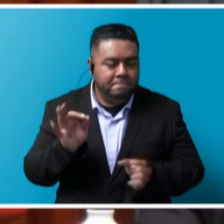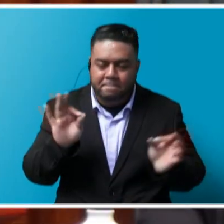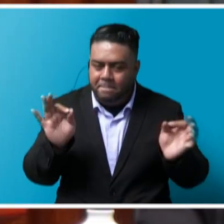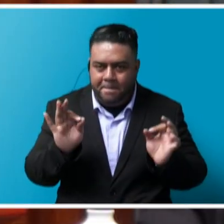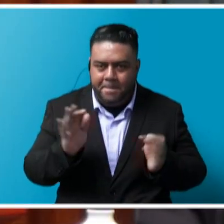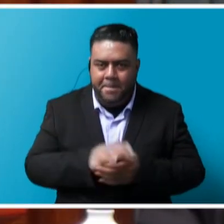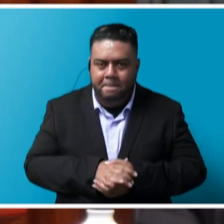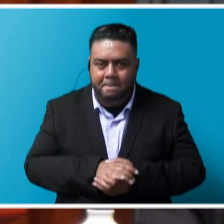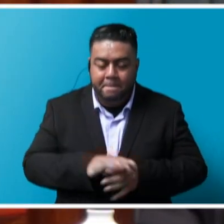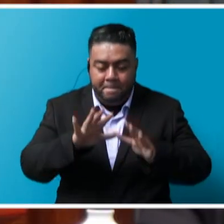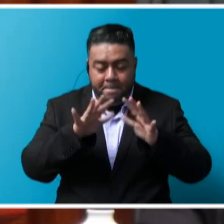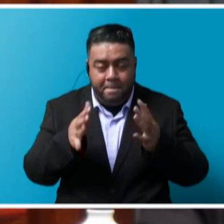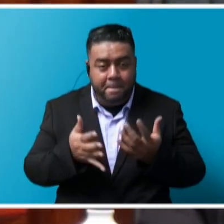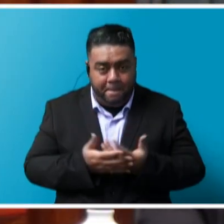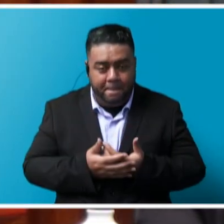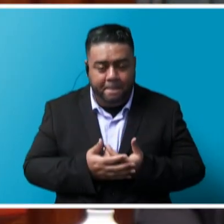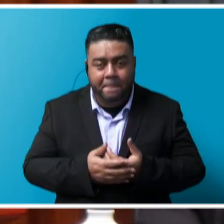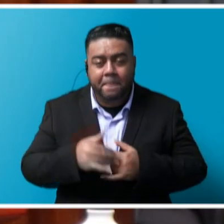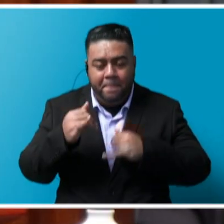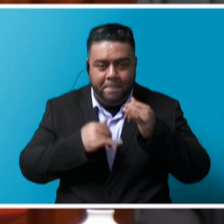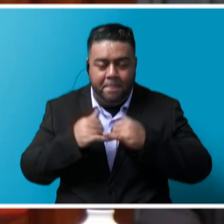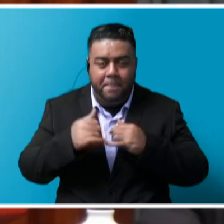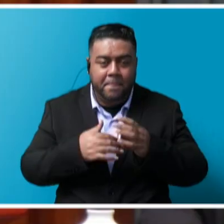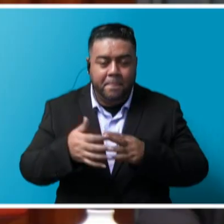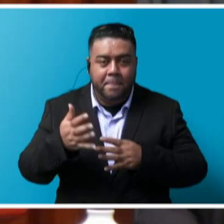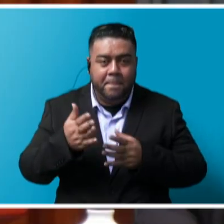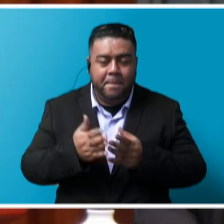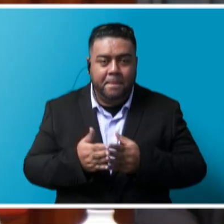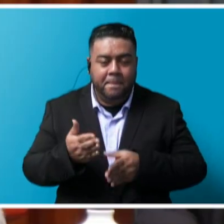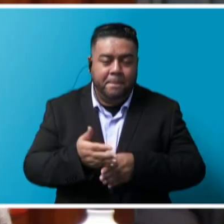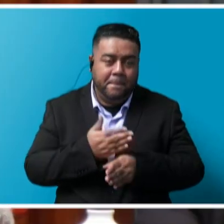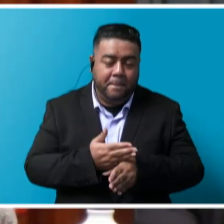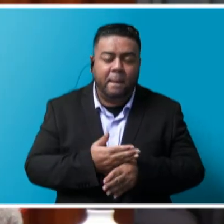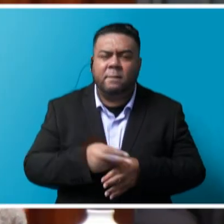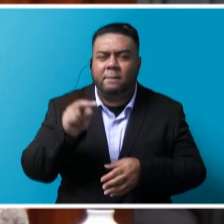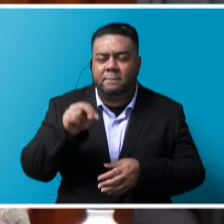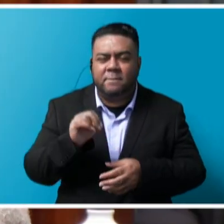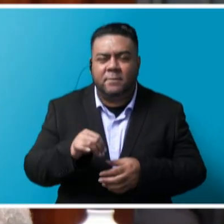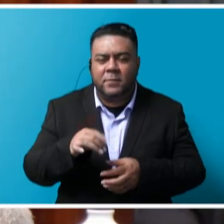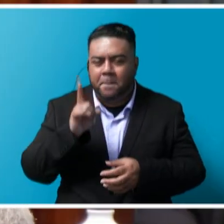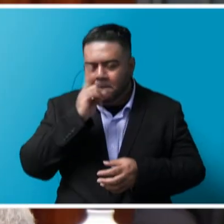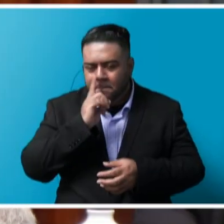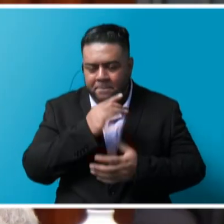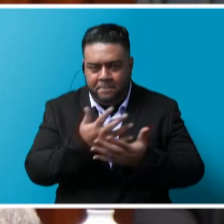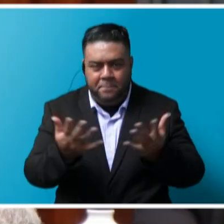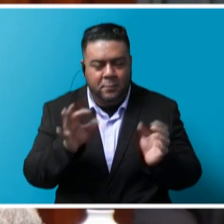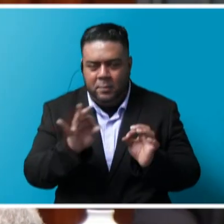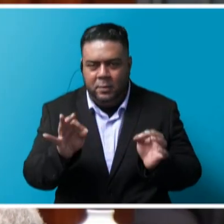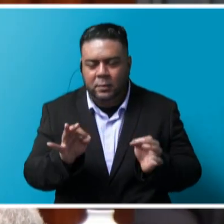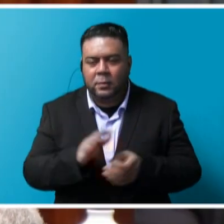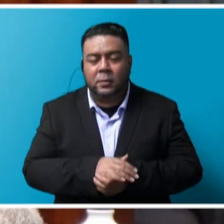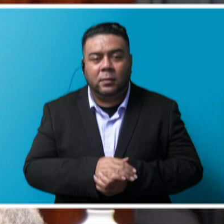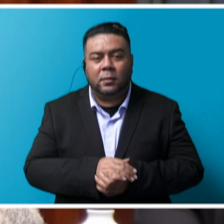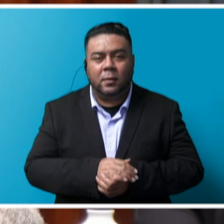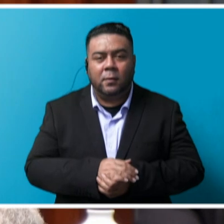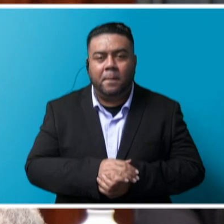global uncertainty, infrastructure backlogs, and the needs of ordinary Fijians do not exist. Responsible government make choices, make